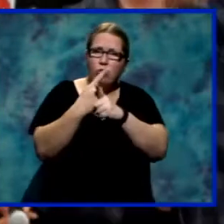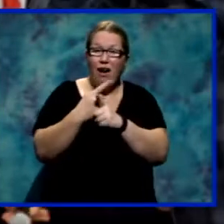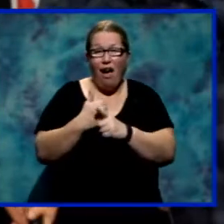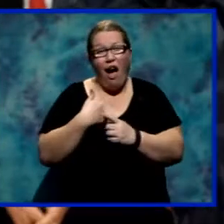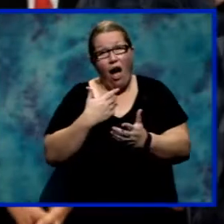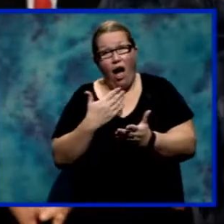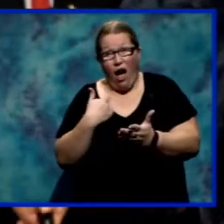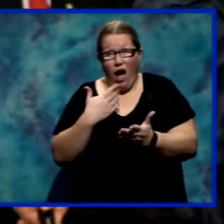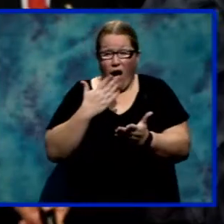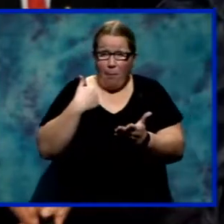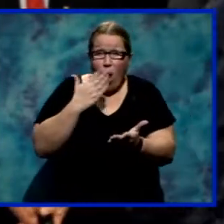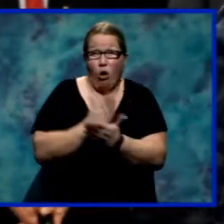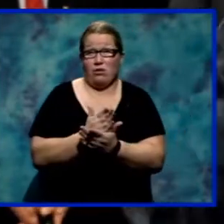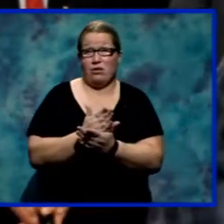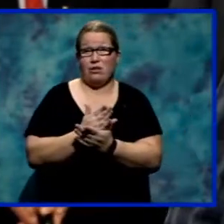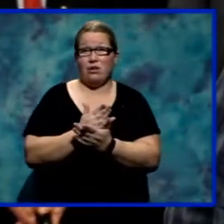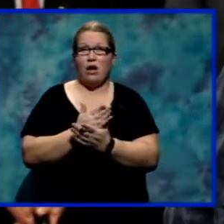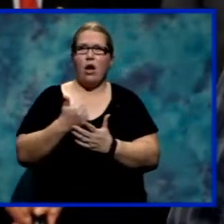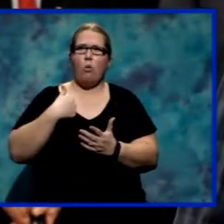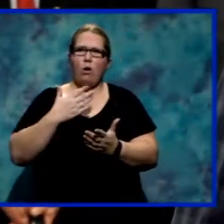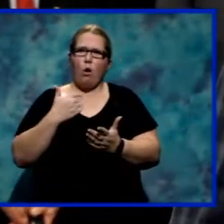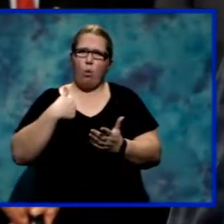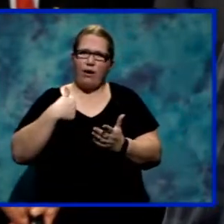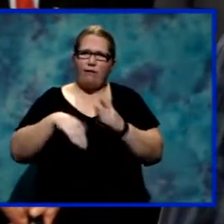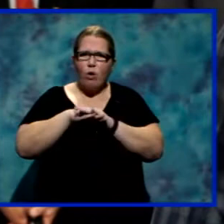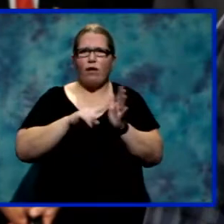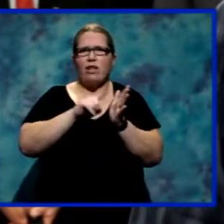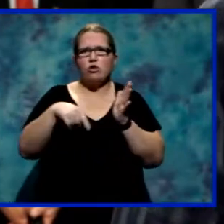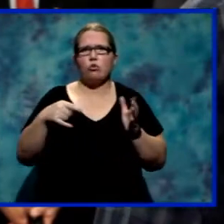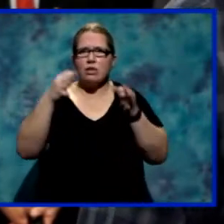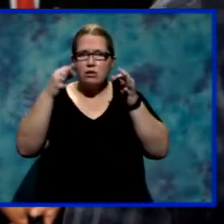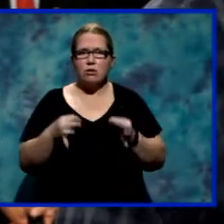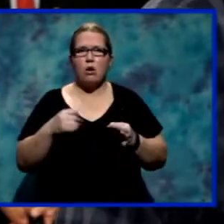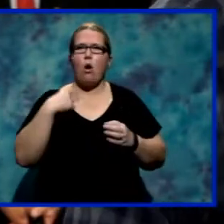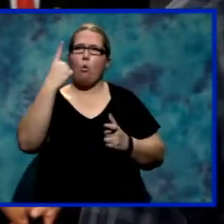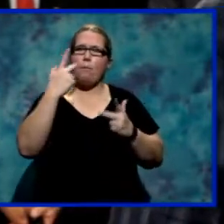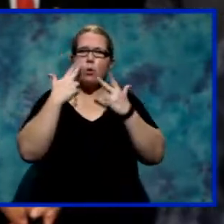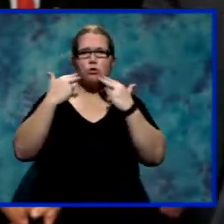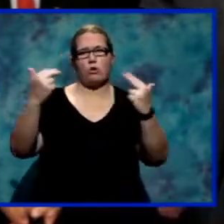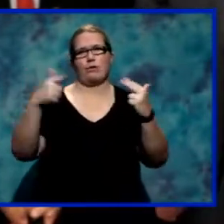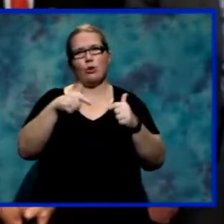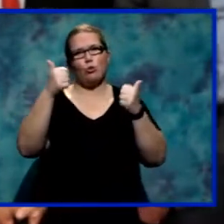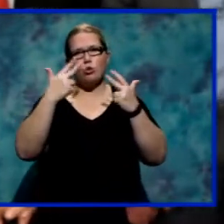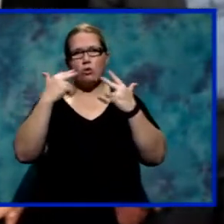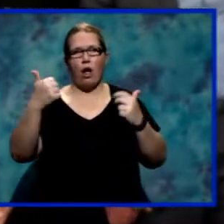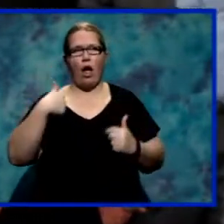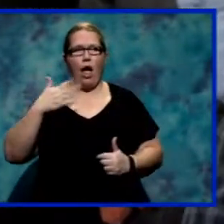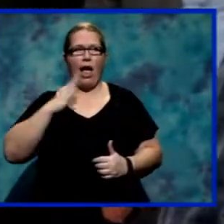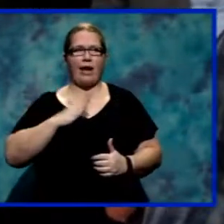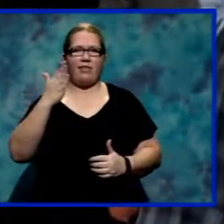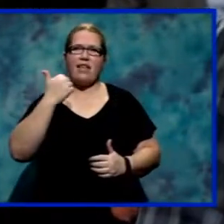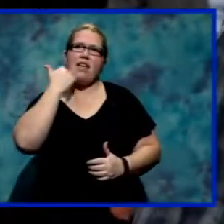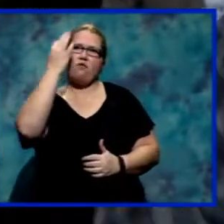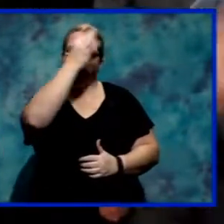this. We are talking about eternal decisions here. Let's sing this last song. It's a beauty. I need thee every